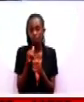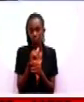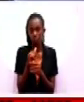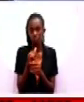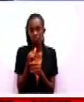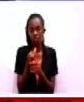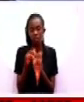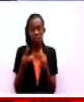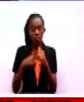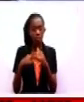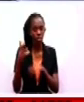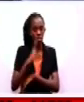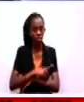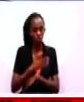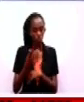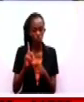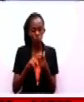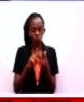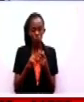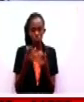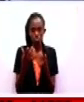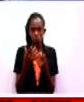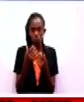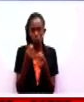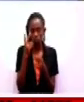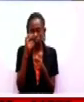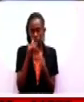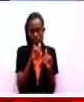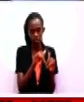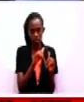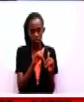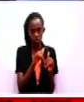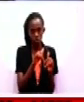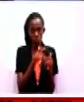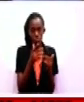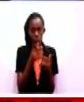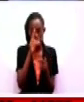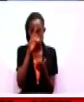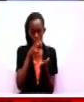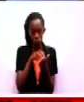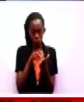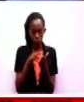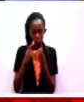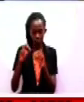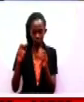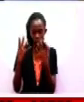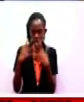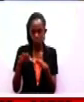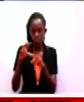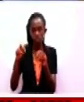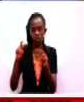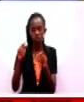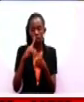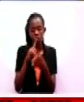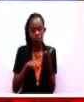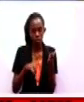he prs for Seven Days to hold the suspects at osi Police Station to complete his investigation he says that